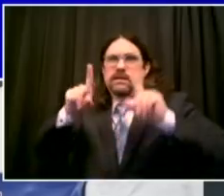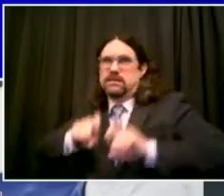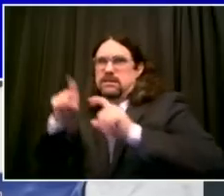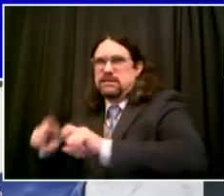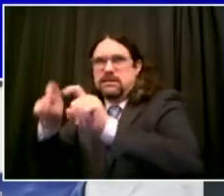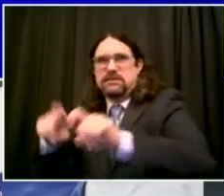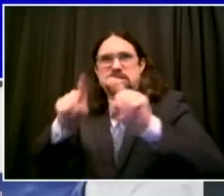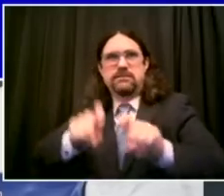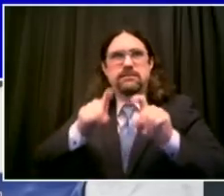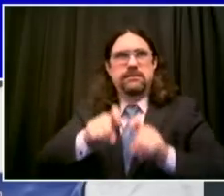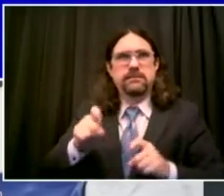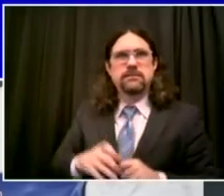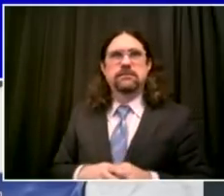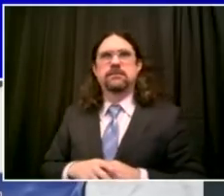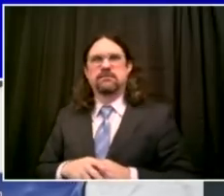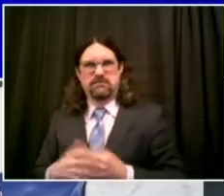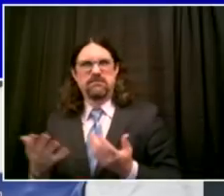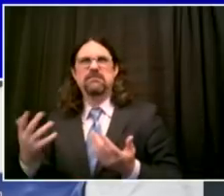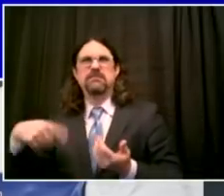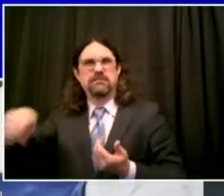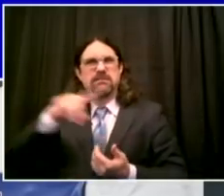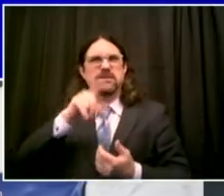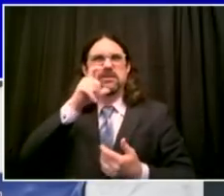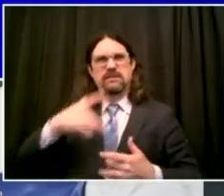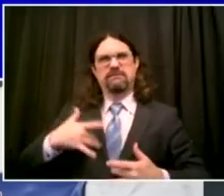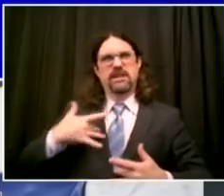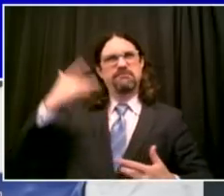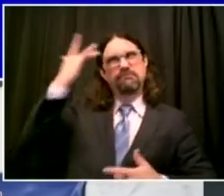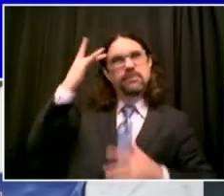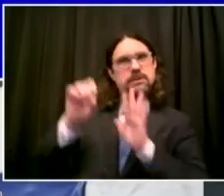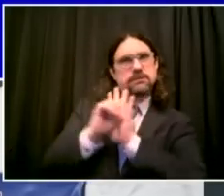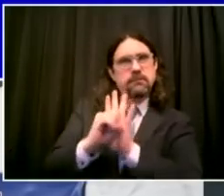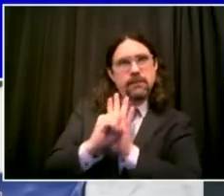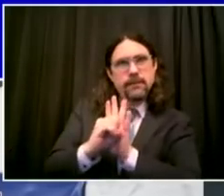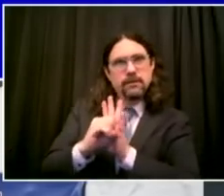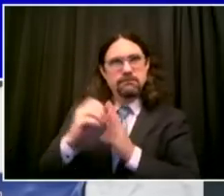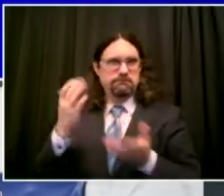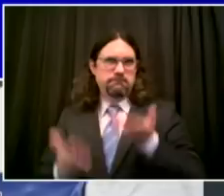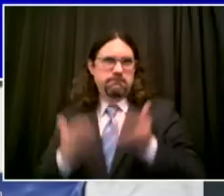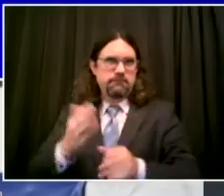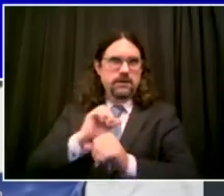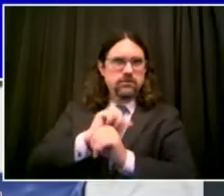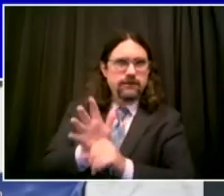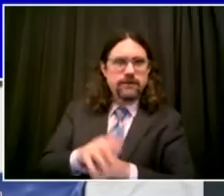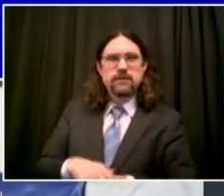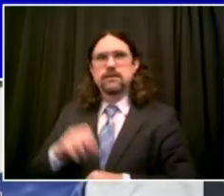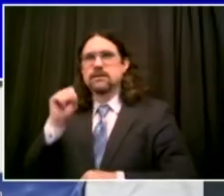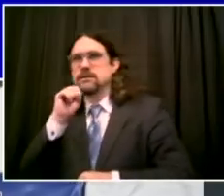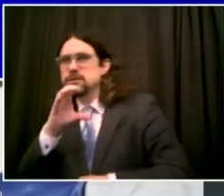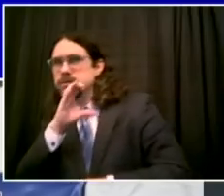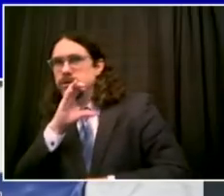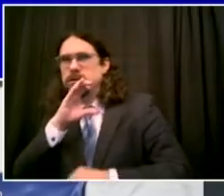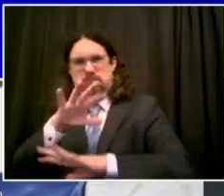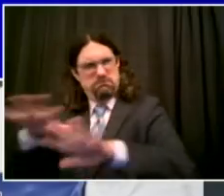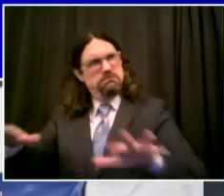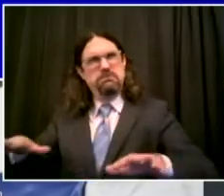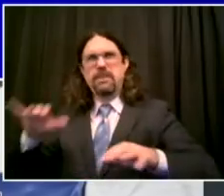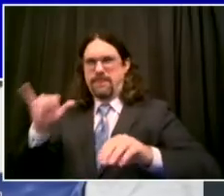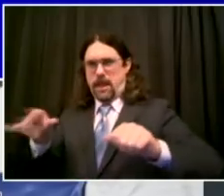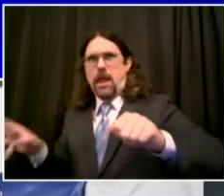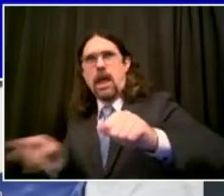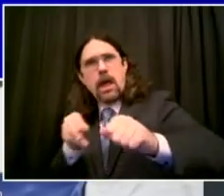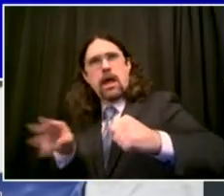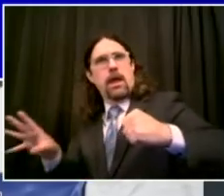All of those New Yorkers we're encouraging already. Now, these new groups of New Yorkers, more and more, the message is go out there,